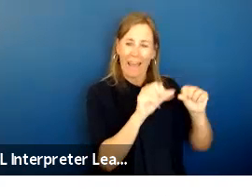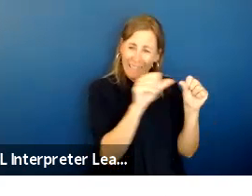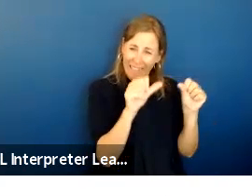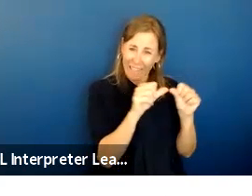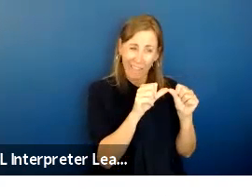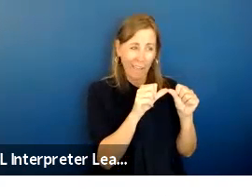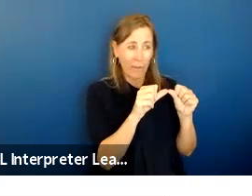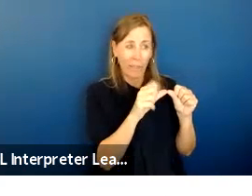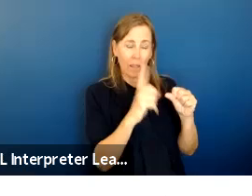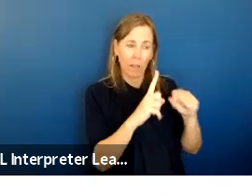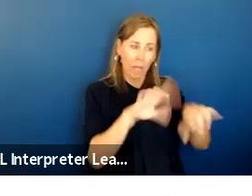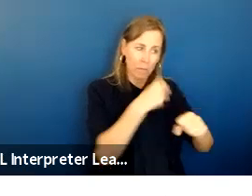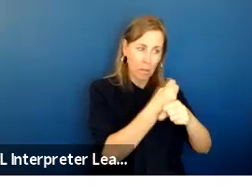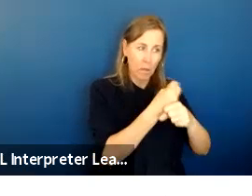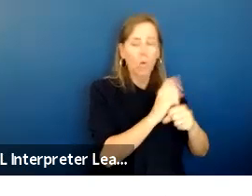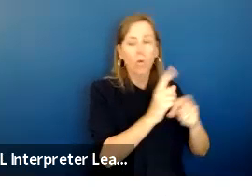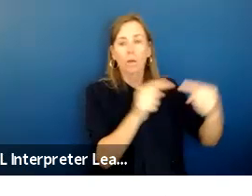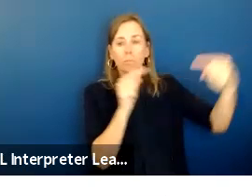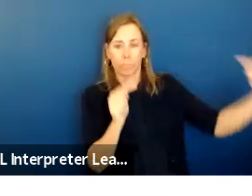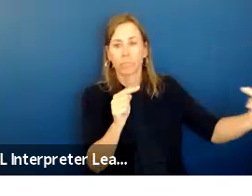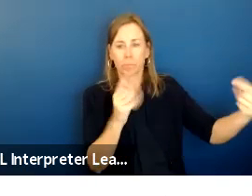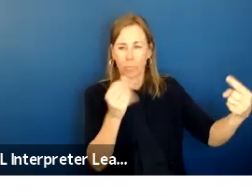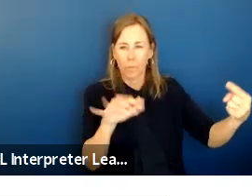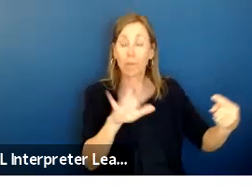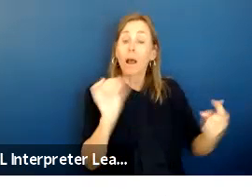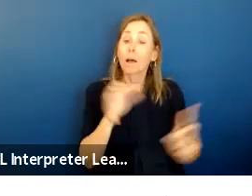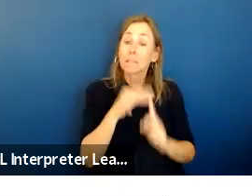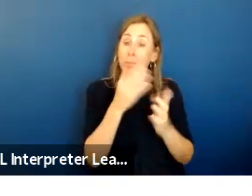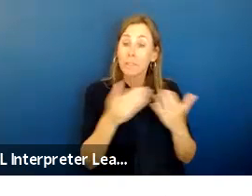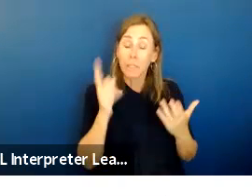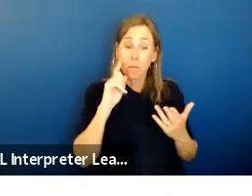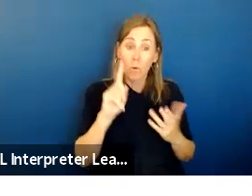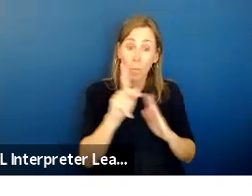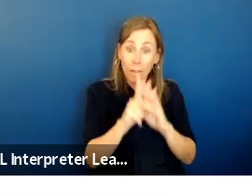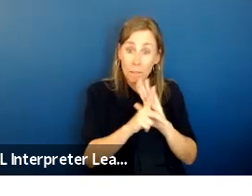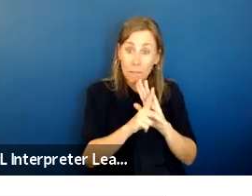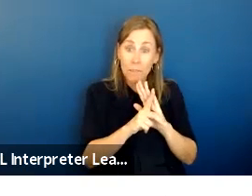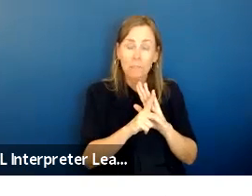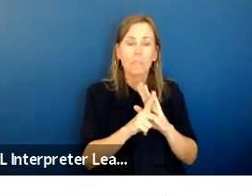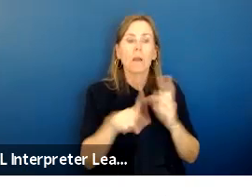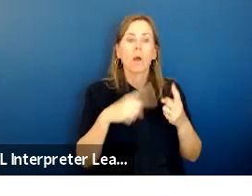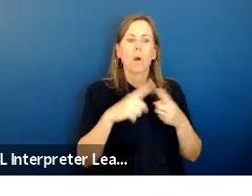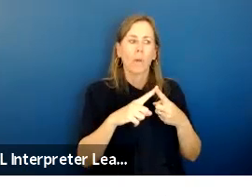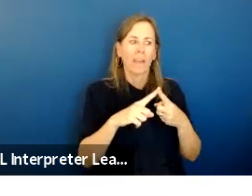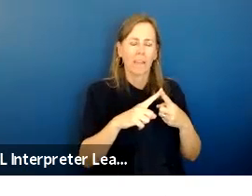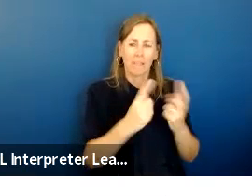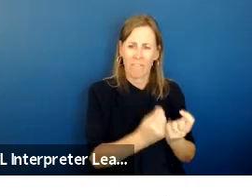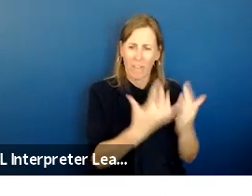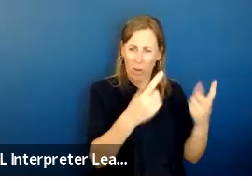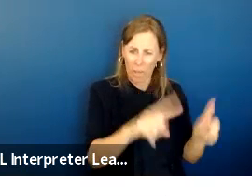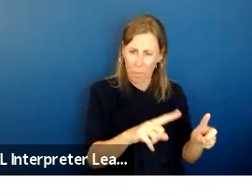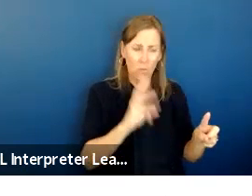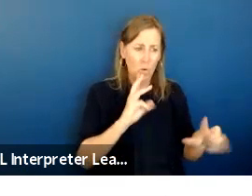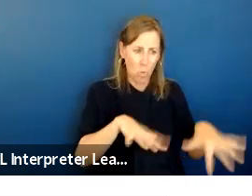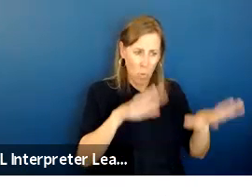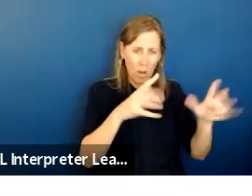property. A special consideration for insurance coverage while under construction is that at the time of loss, the deductible amount